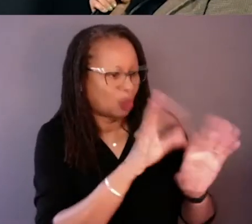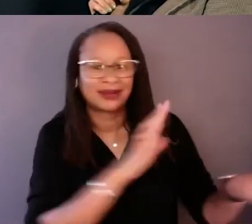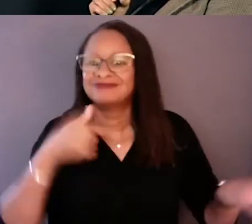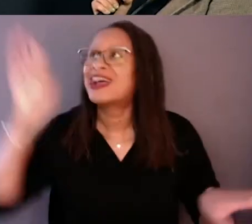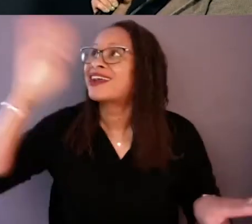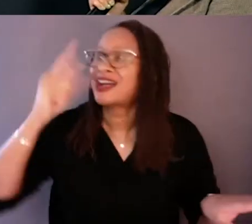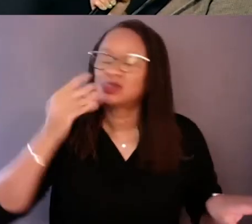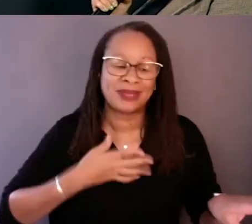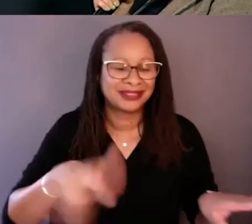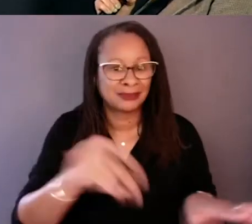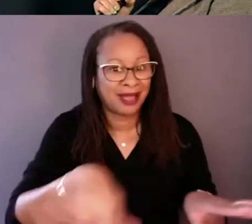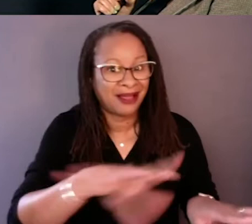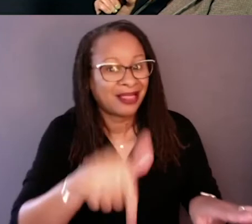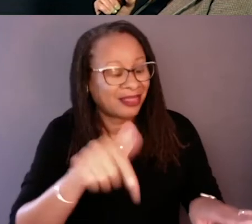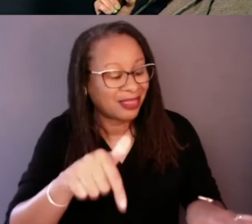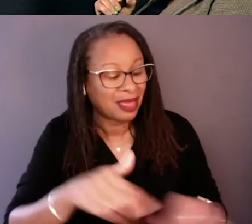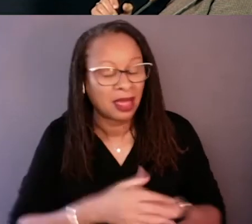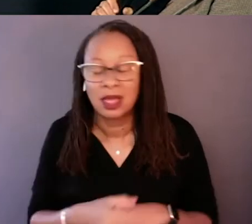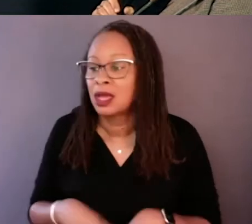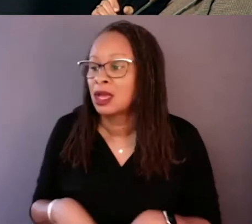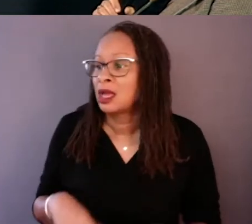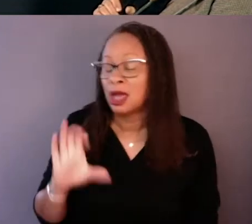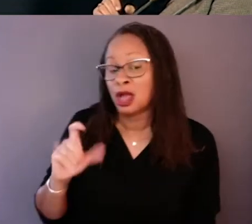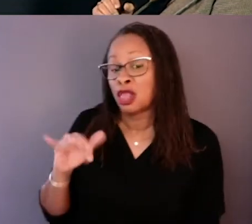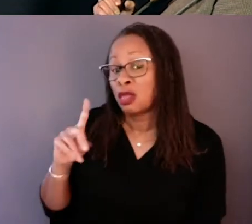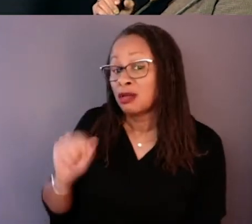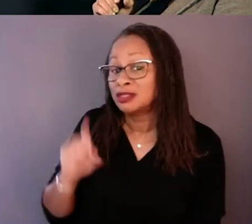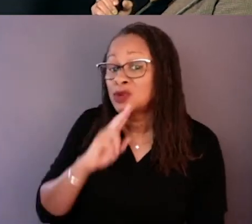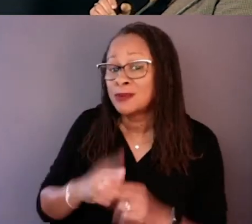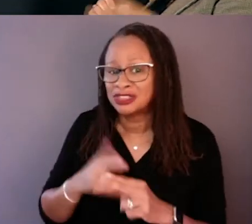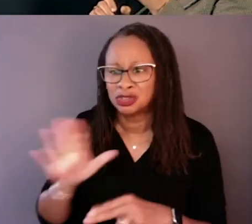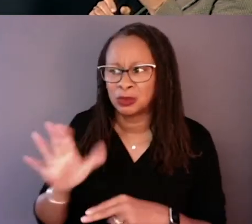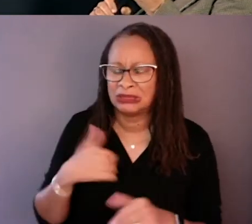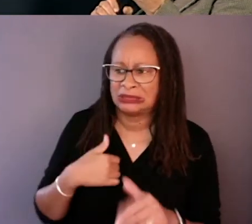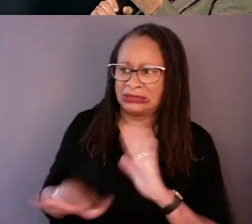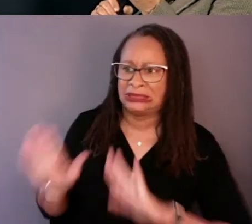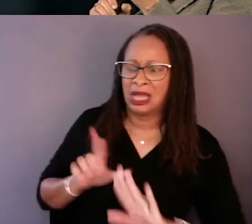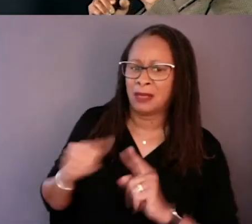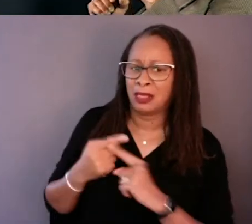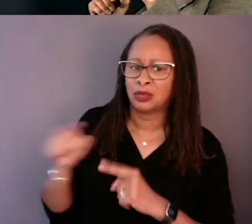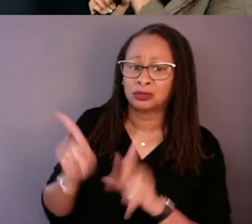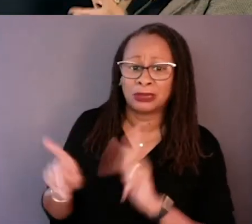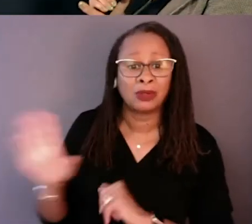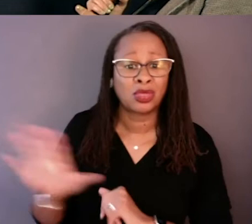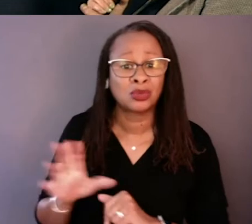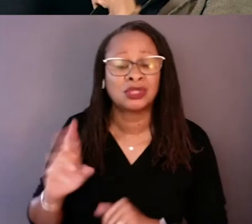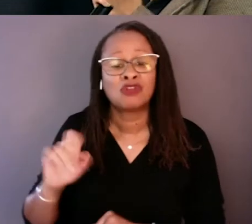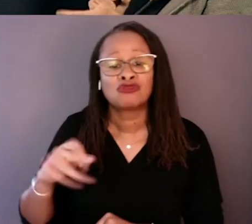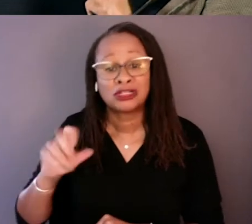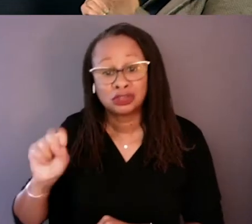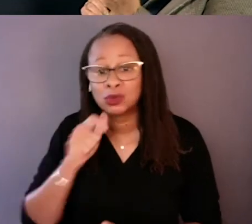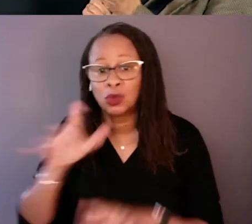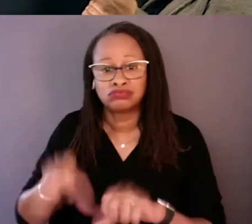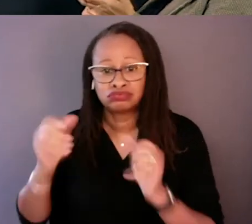you mentioned, you know, kind of being put off a little bit by those people, because that was one of the thoughts I had. They're very real threats, obviously, that